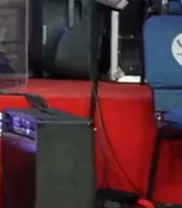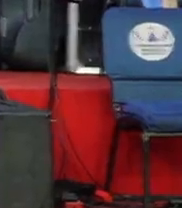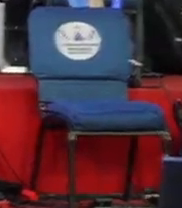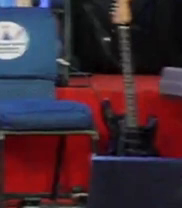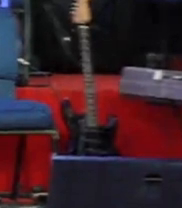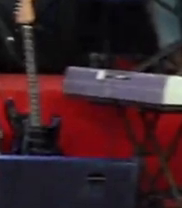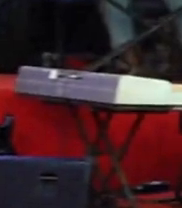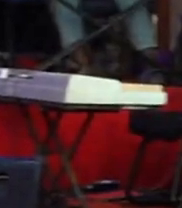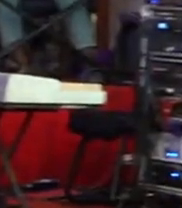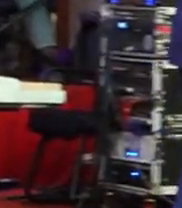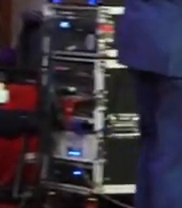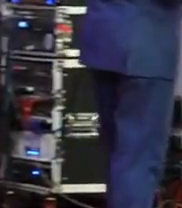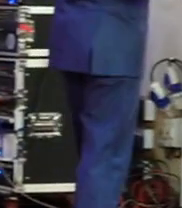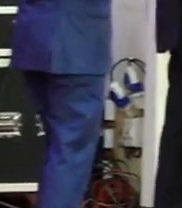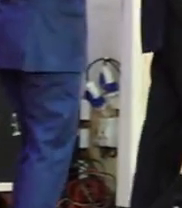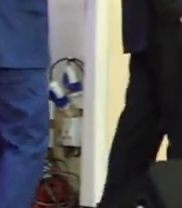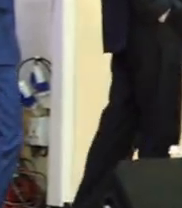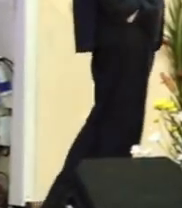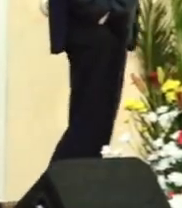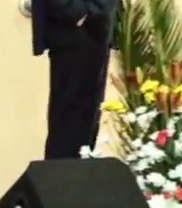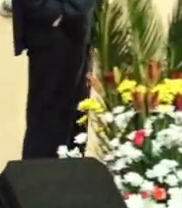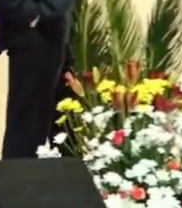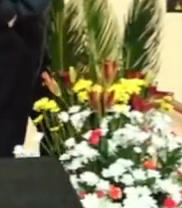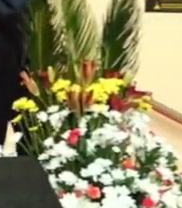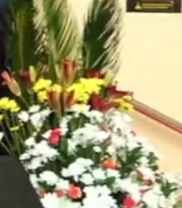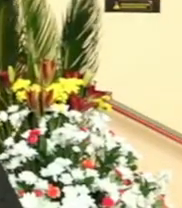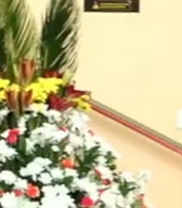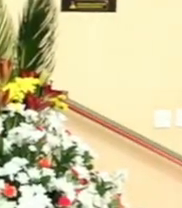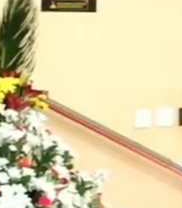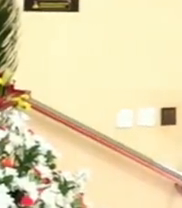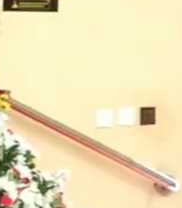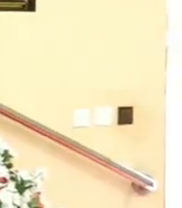you from having ili upate?